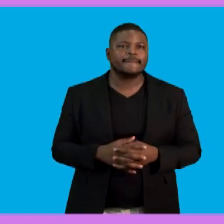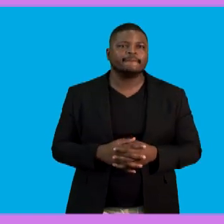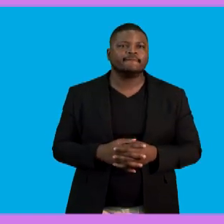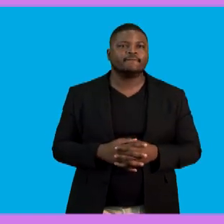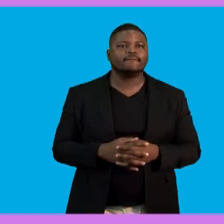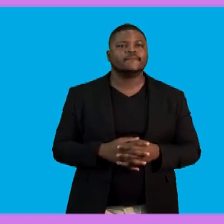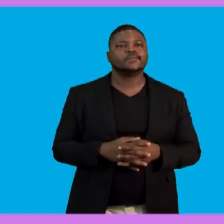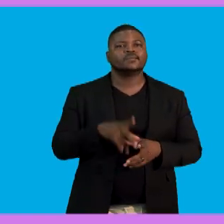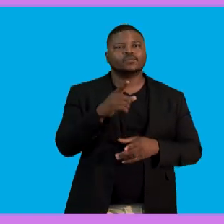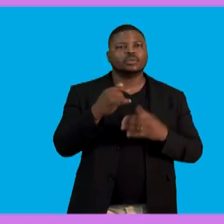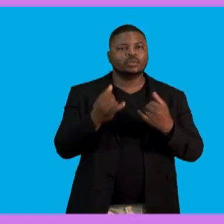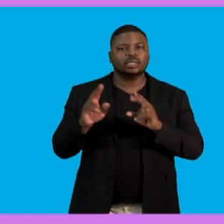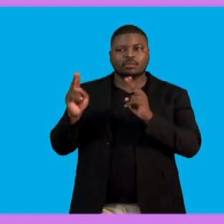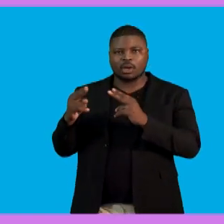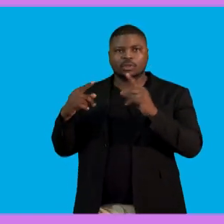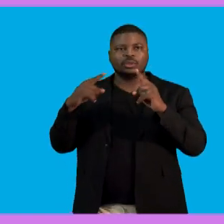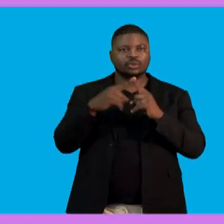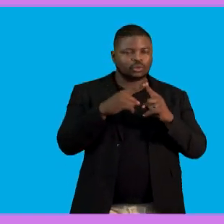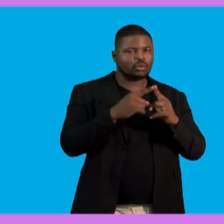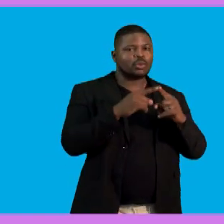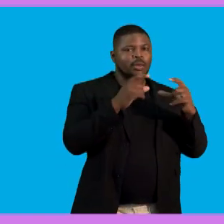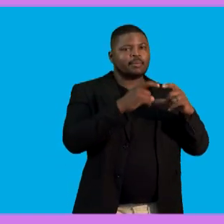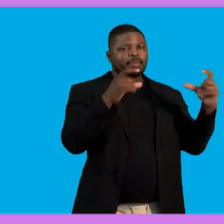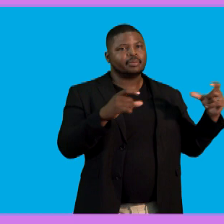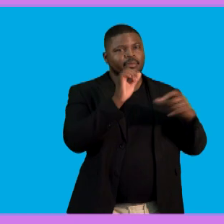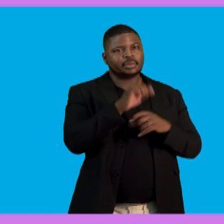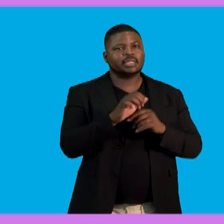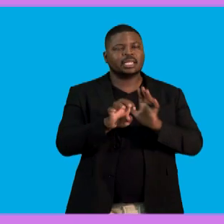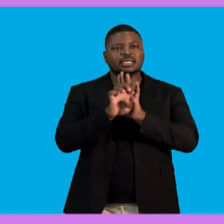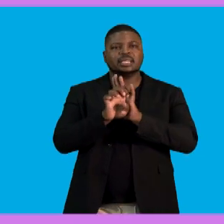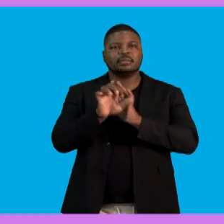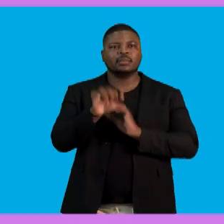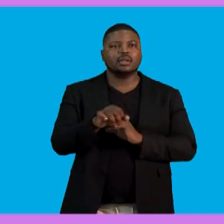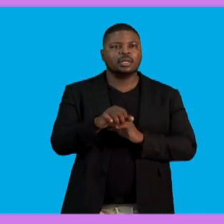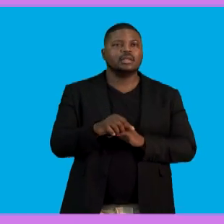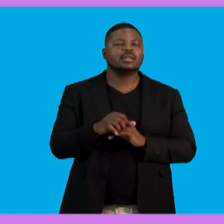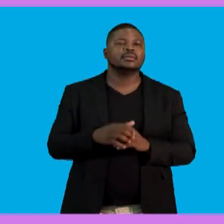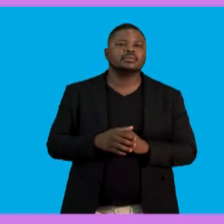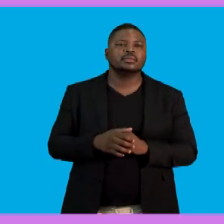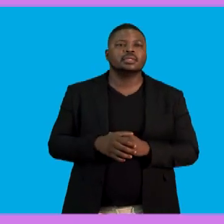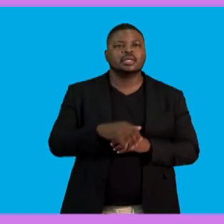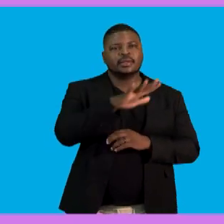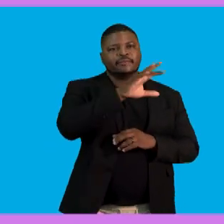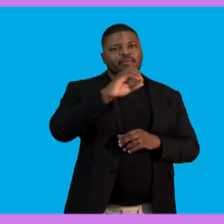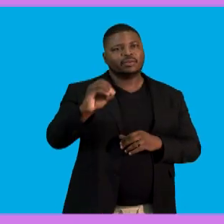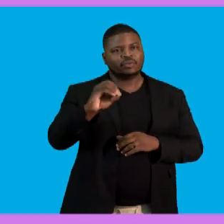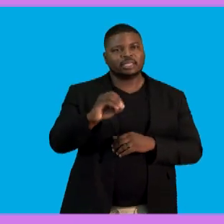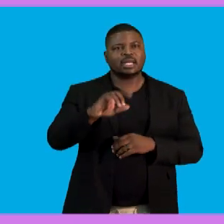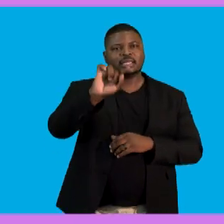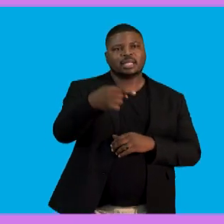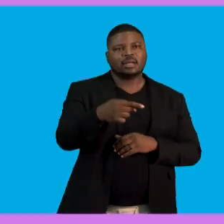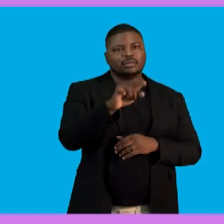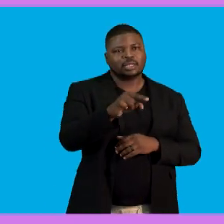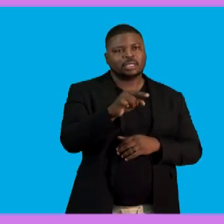when you're converting from a smaller unit to a bigger unit, then you divide by the conversion factor. An example is if you are converting